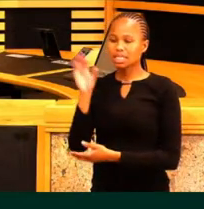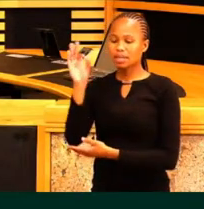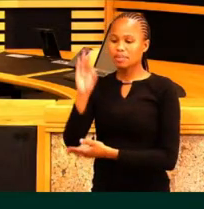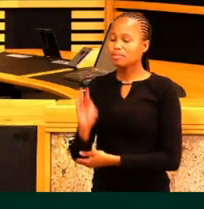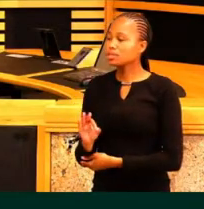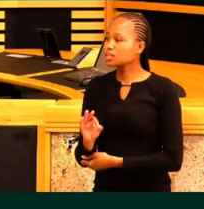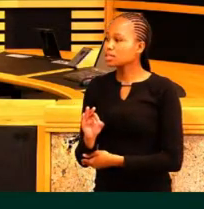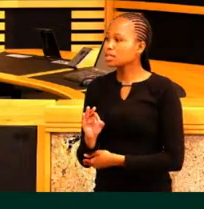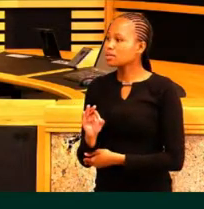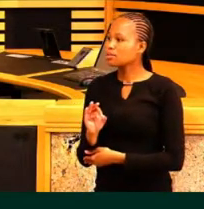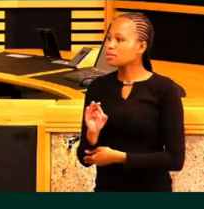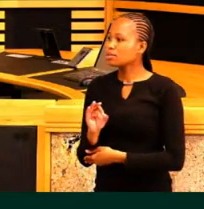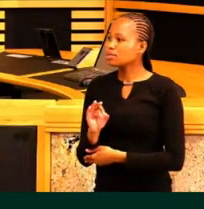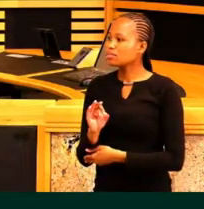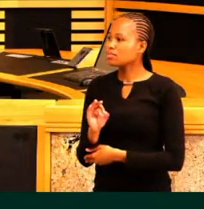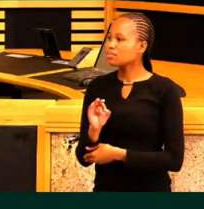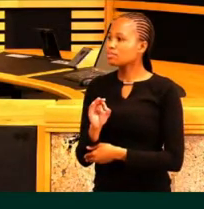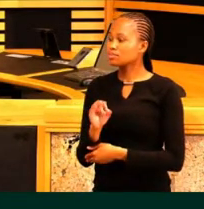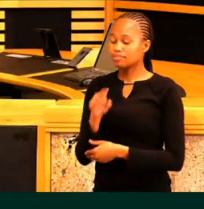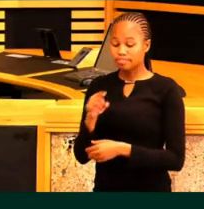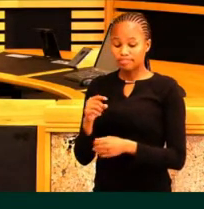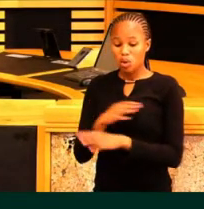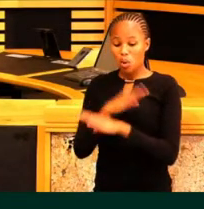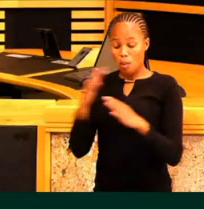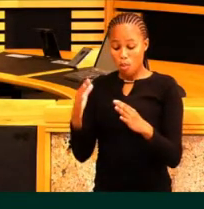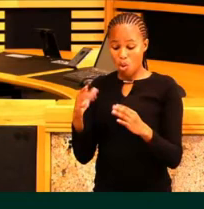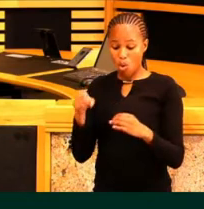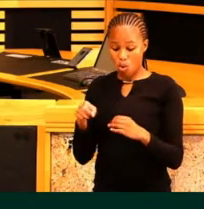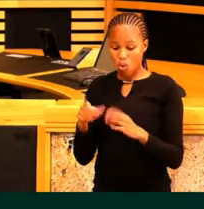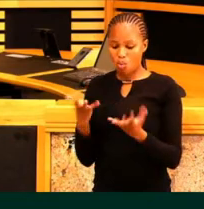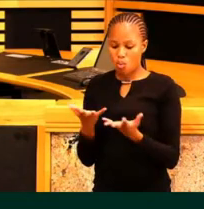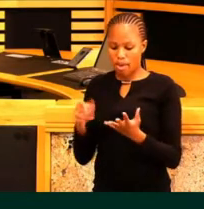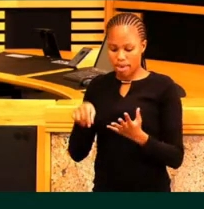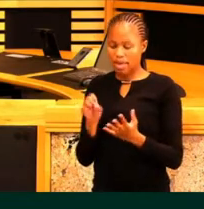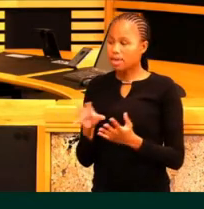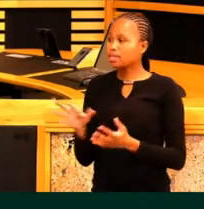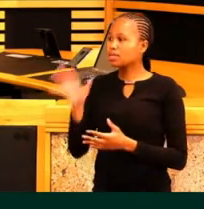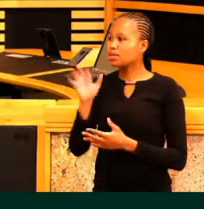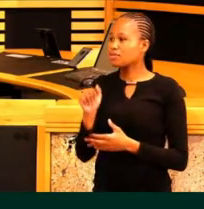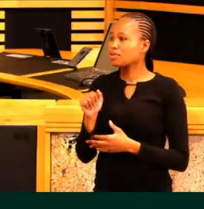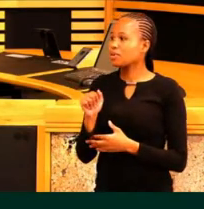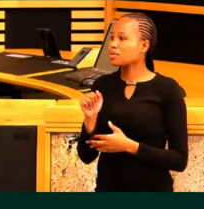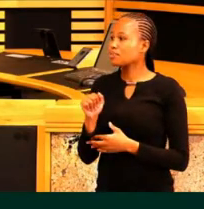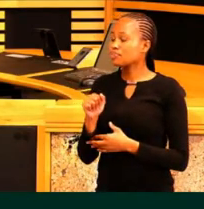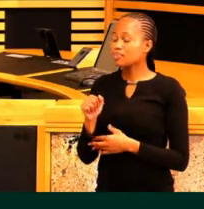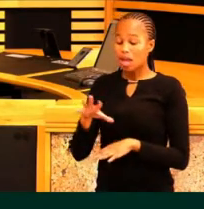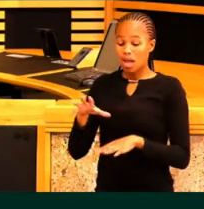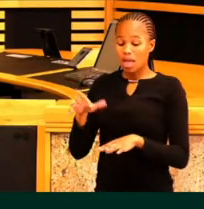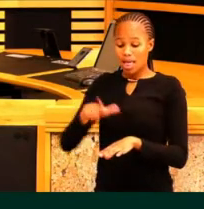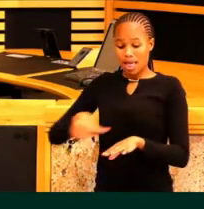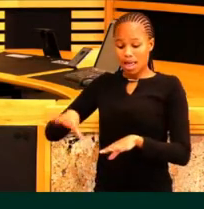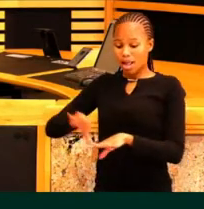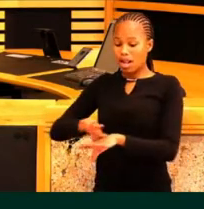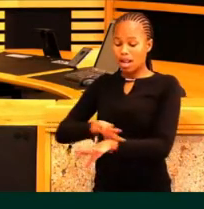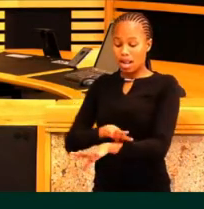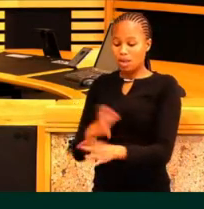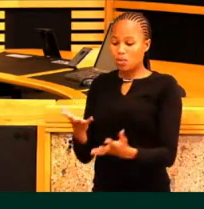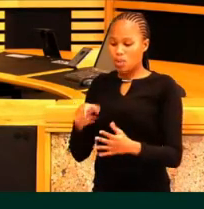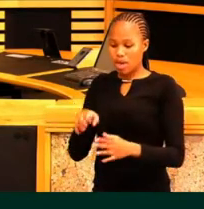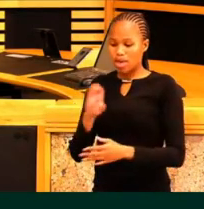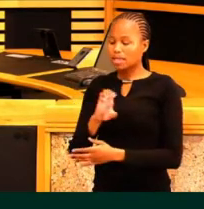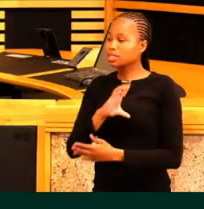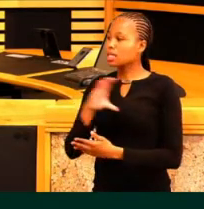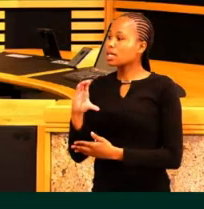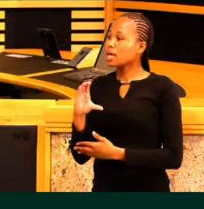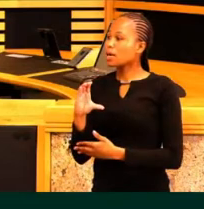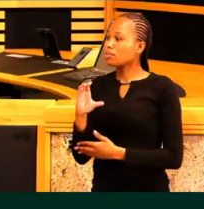Arab land and the bulk of that it is in South Africa bulk of the Arab land is in the Eastern Cape